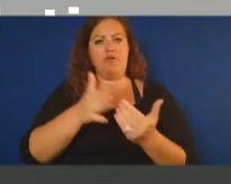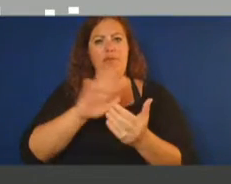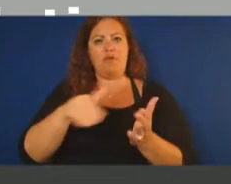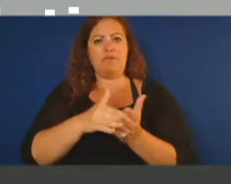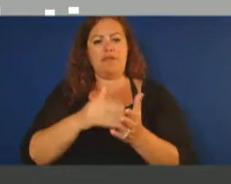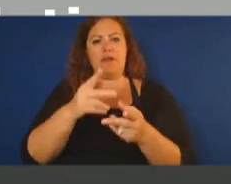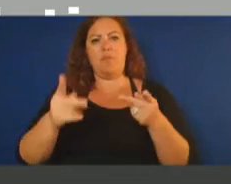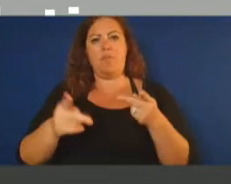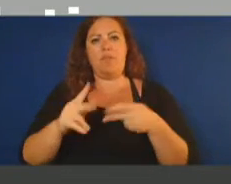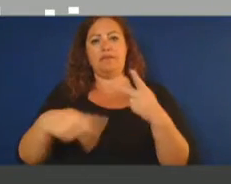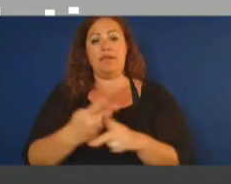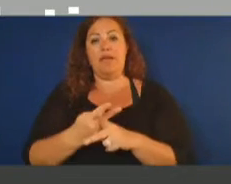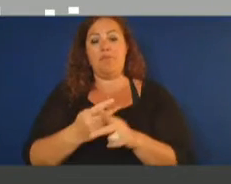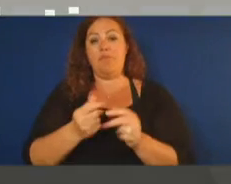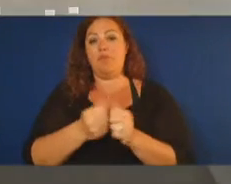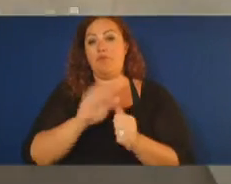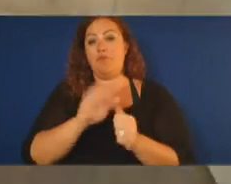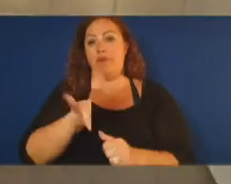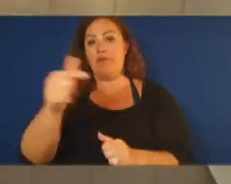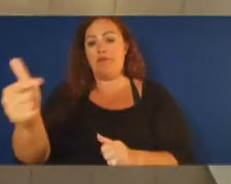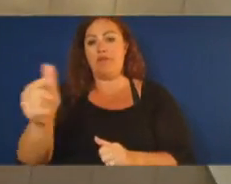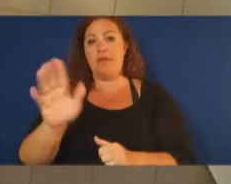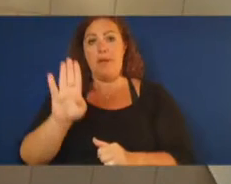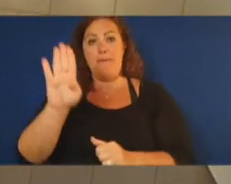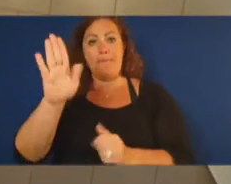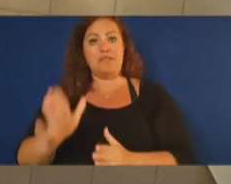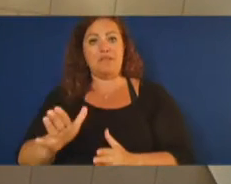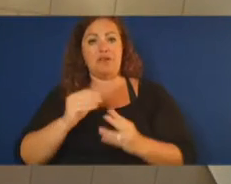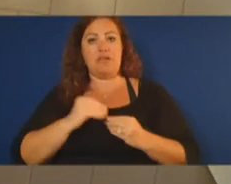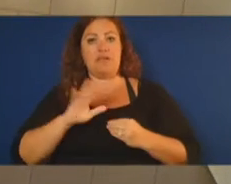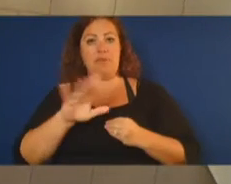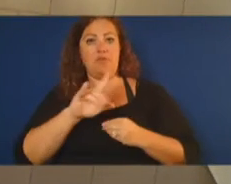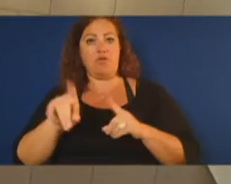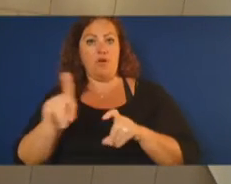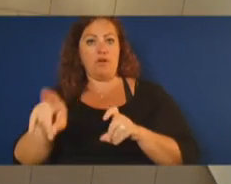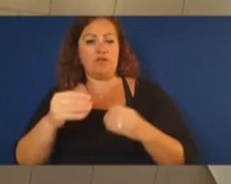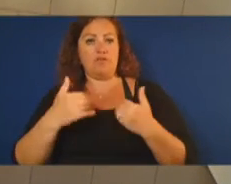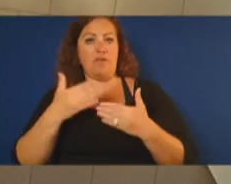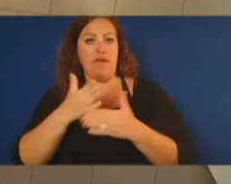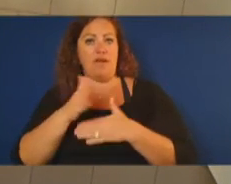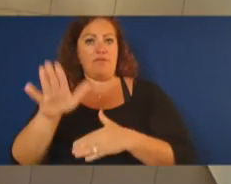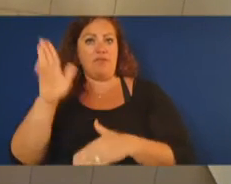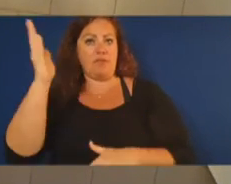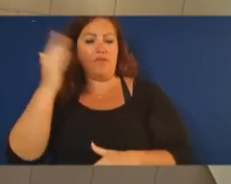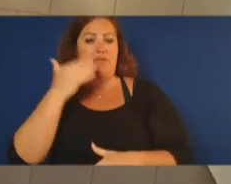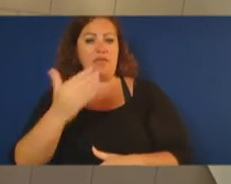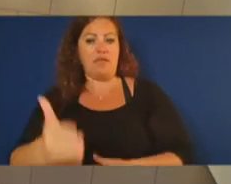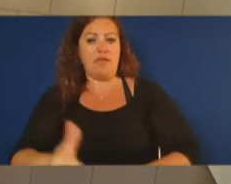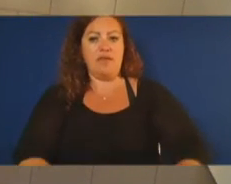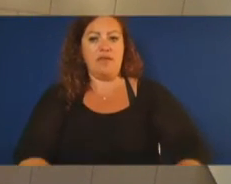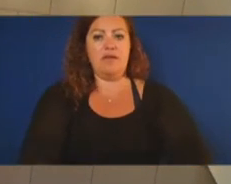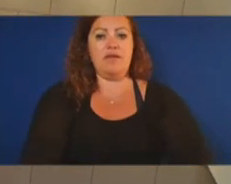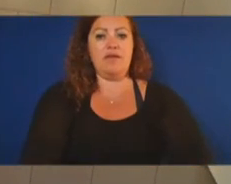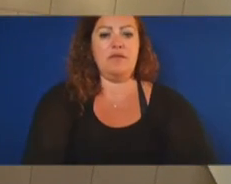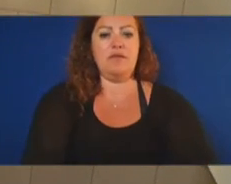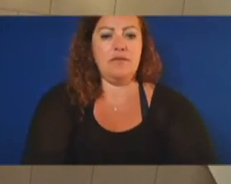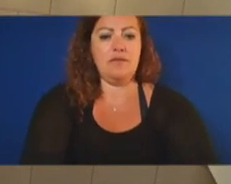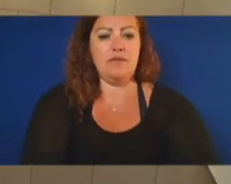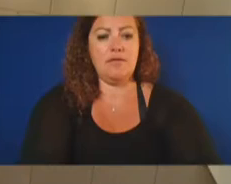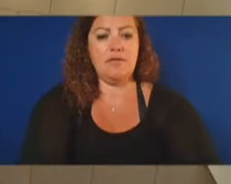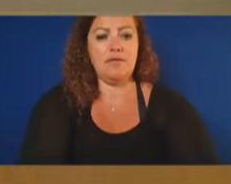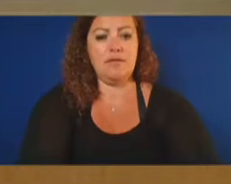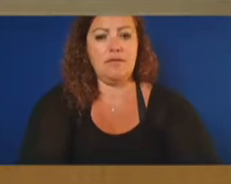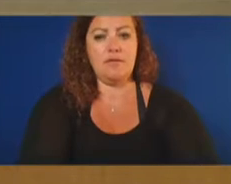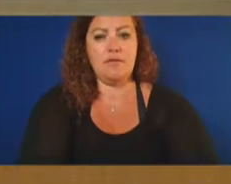type so with that we'll turn it over to the petitioner and take any questions that you may have following their presentation thank you thank you very much Mr carmichel you thank you Mr